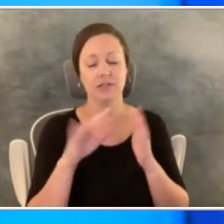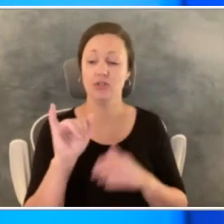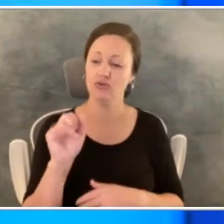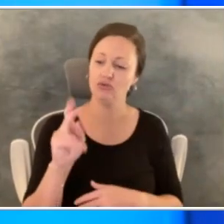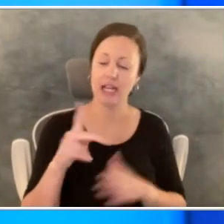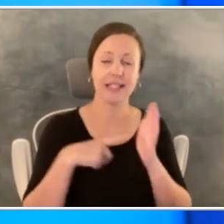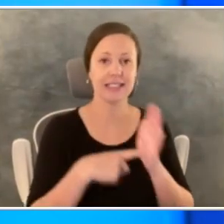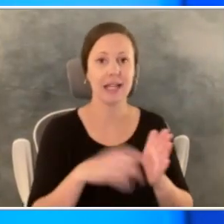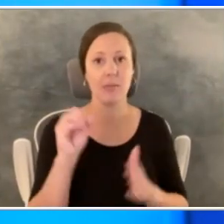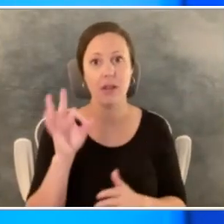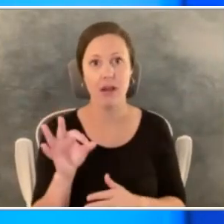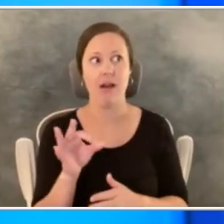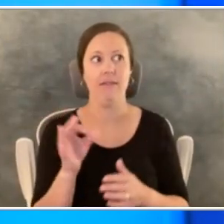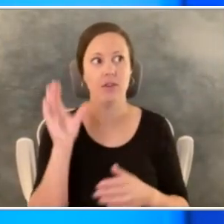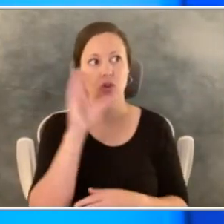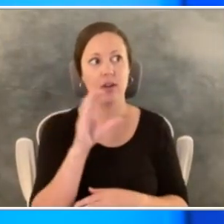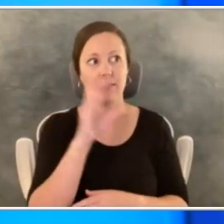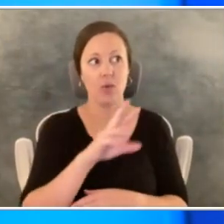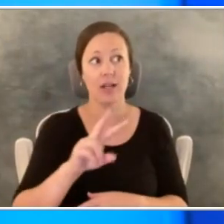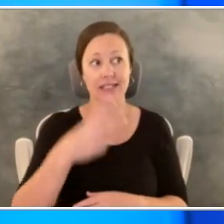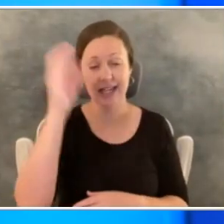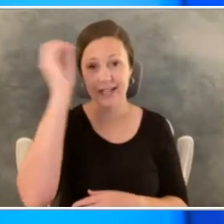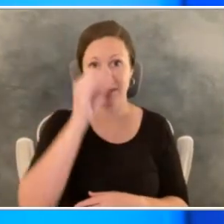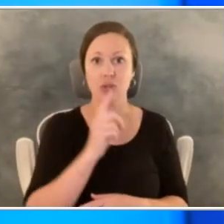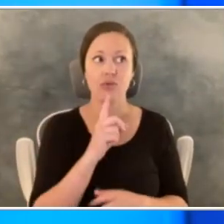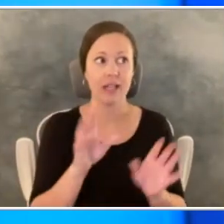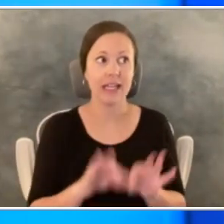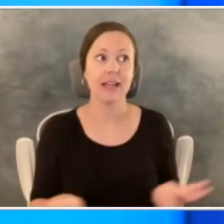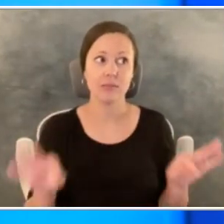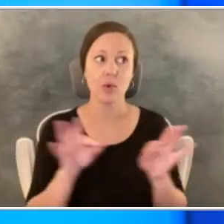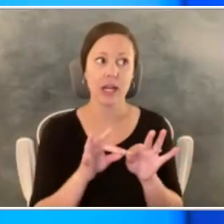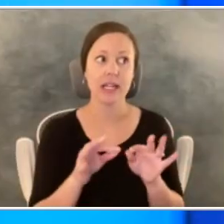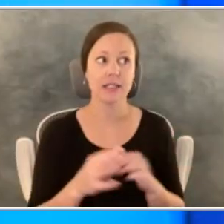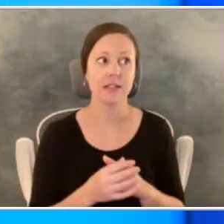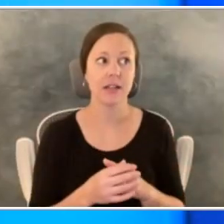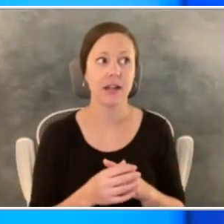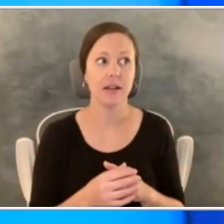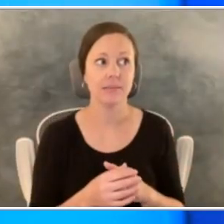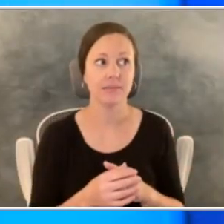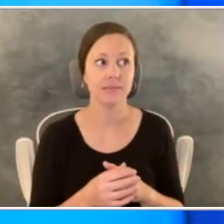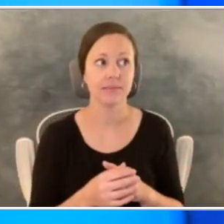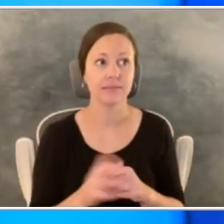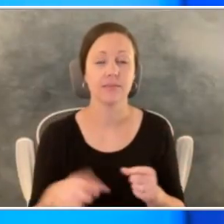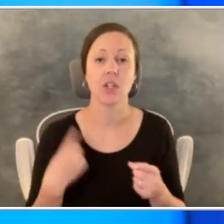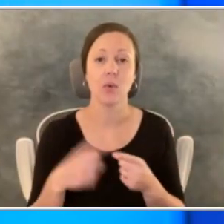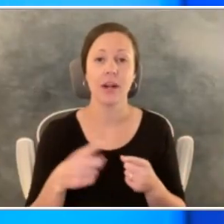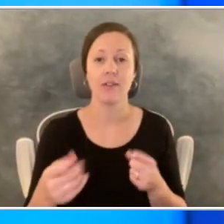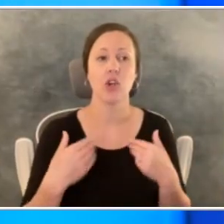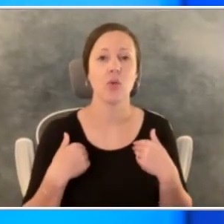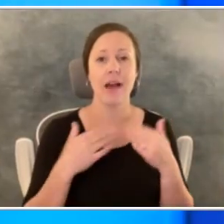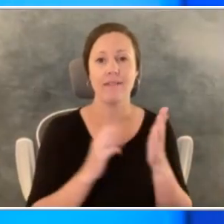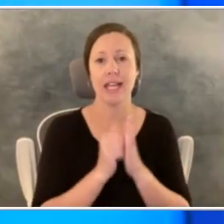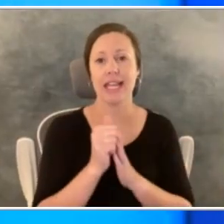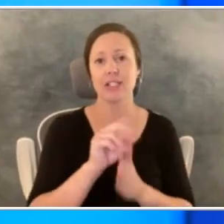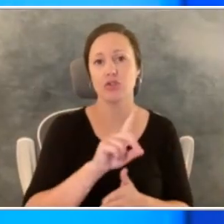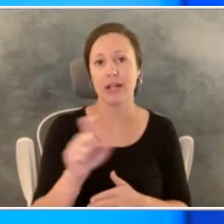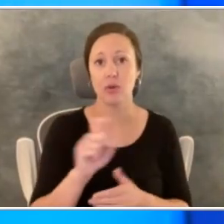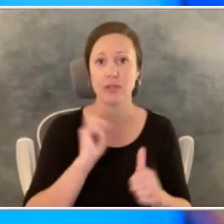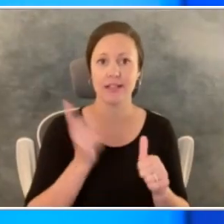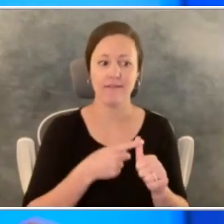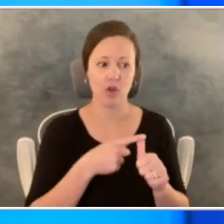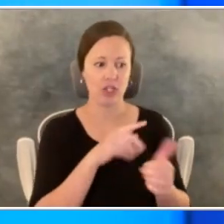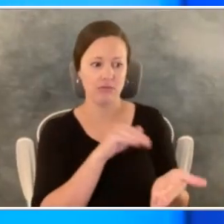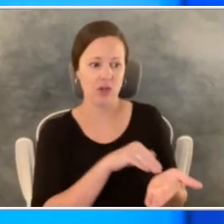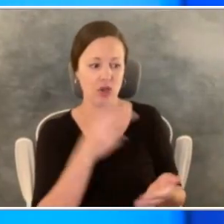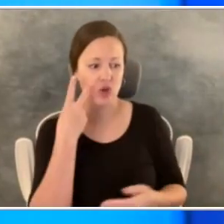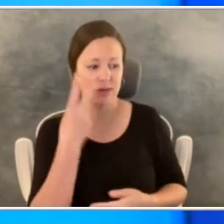opinion, I think, is so important. When you have a cancer diagnosis, the first doctor you see may have a recommendation